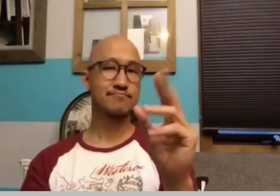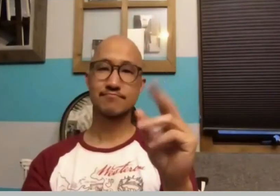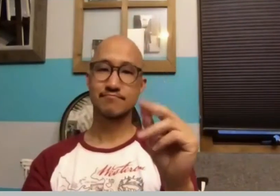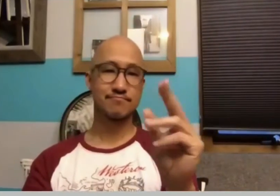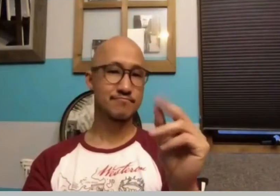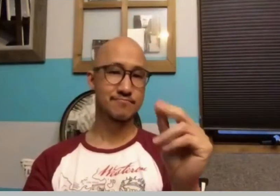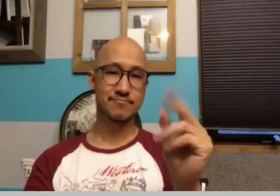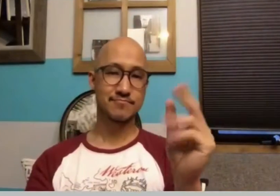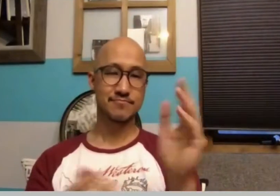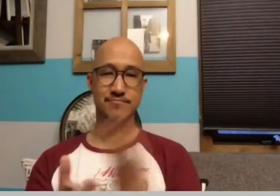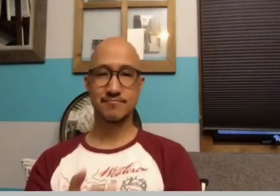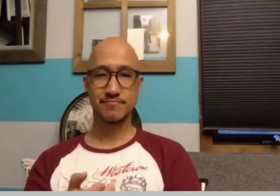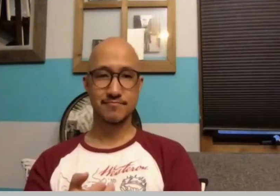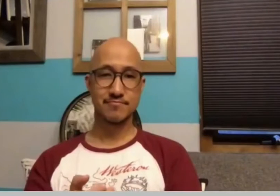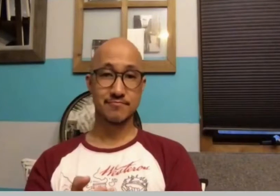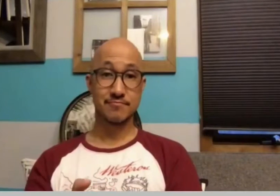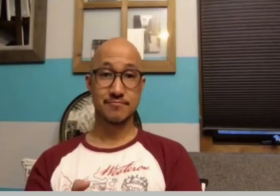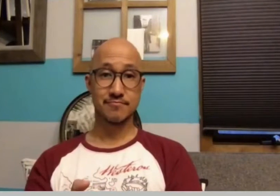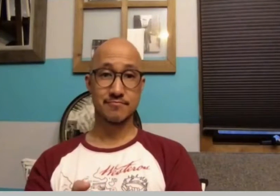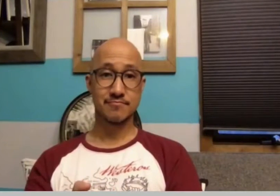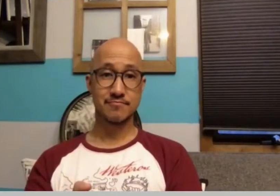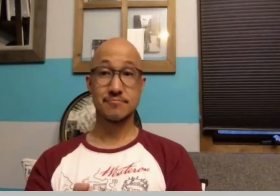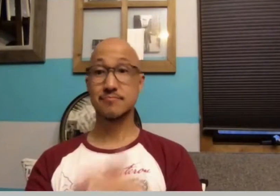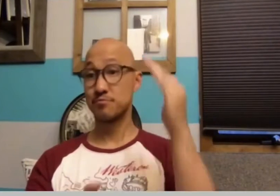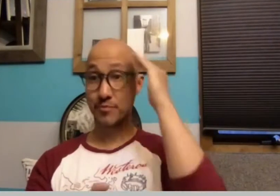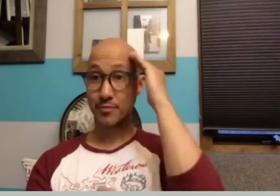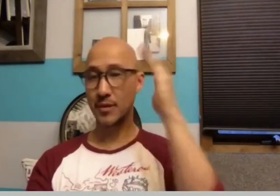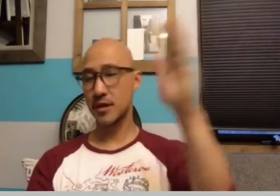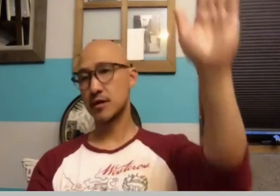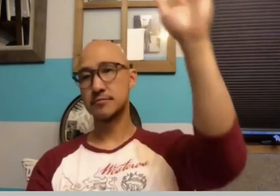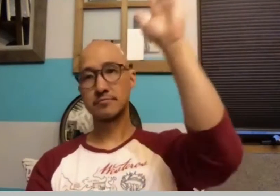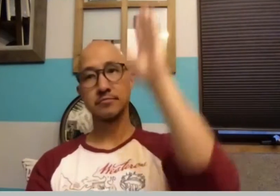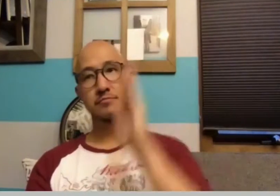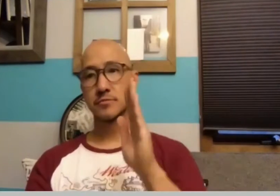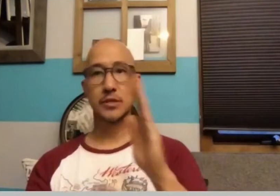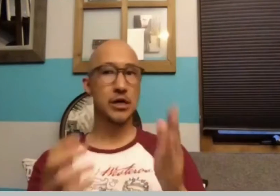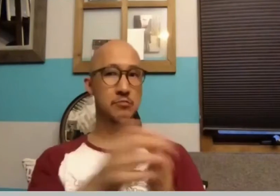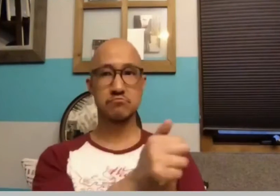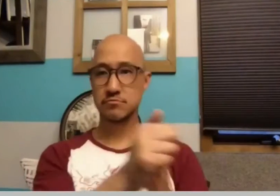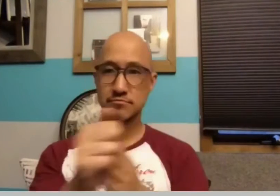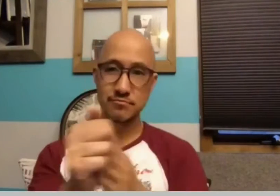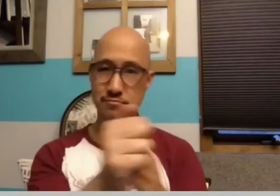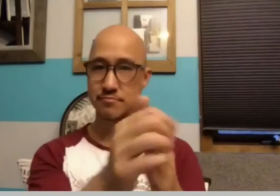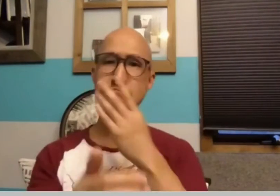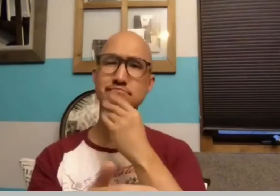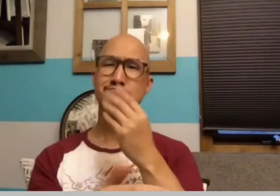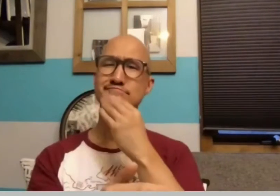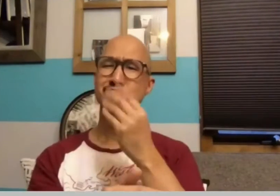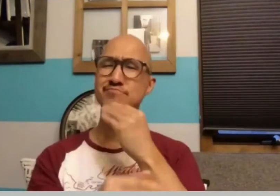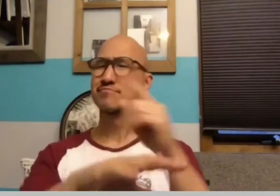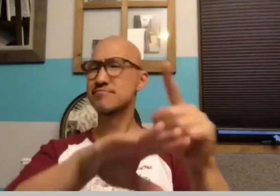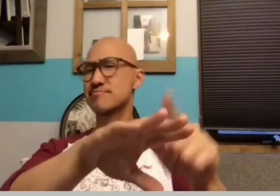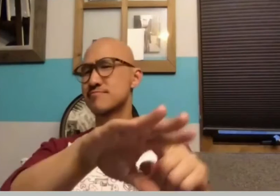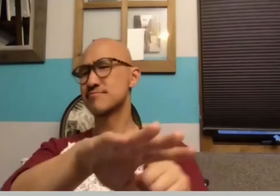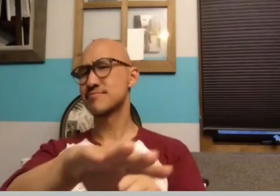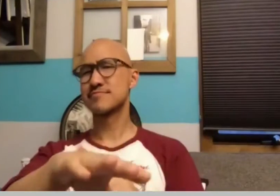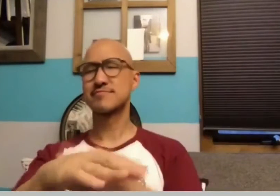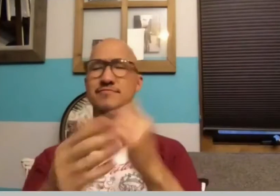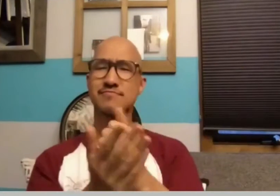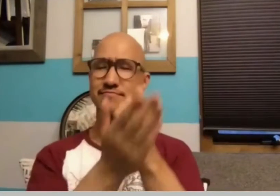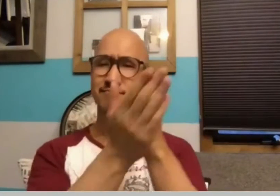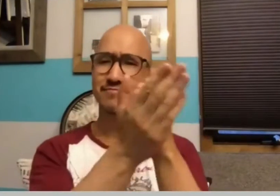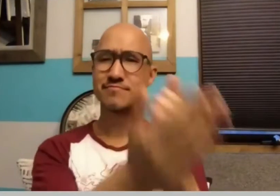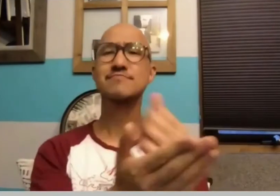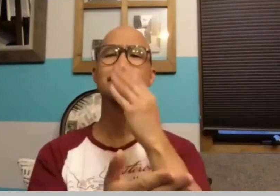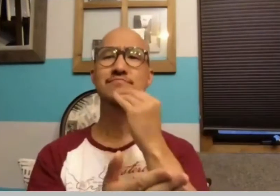cloud by the day. He's saved them from all sorts of enemies. He's won all sorts of battles. And yet they say, we want a